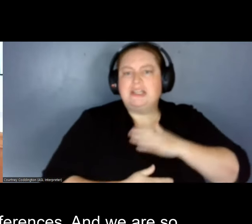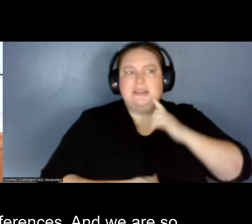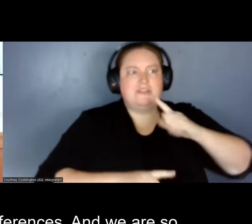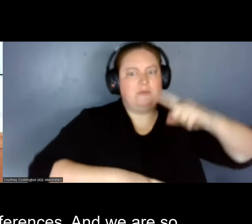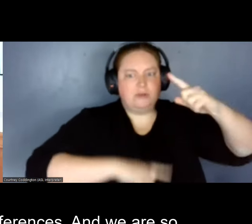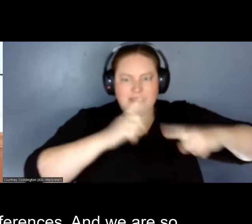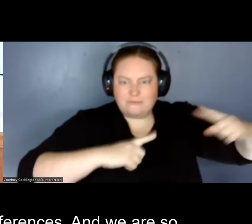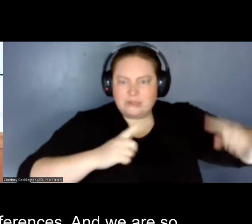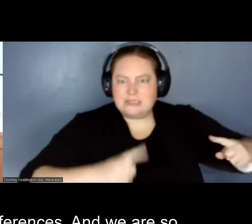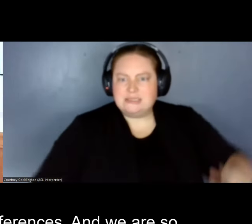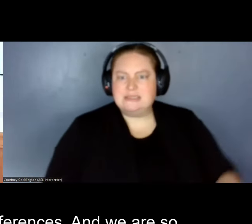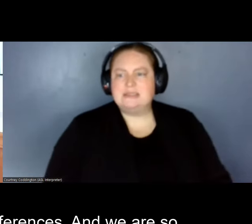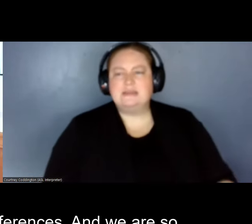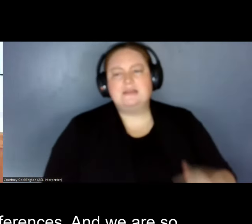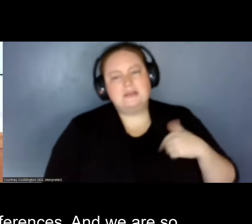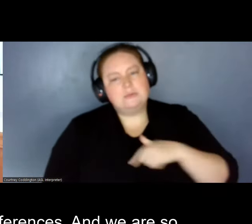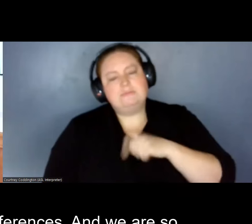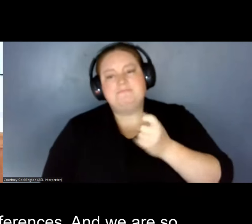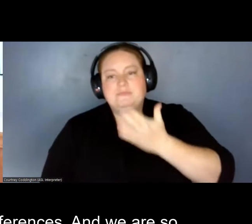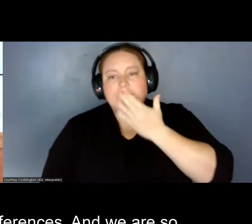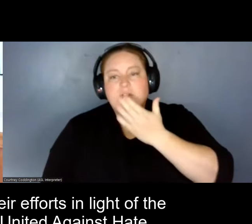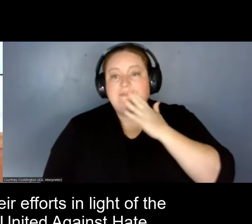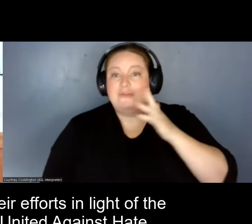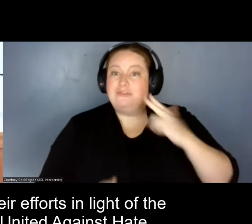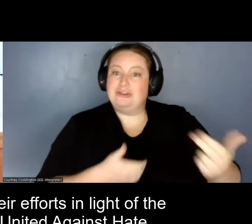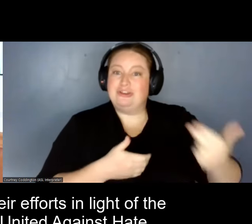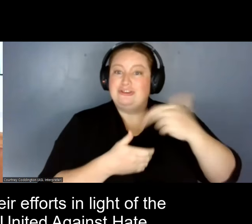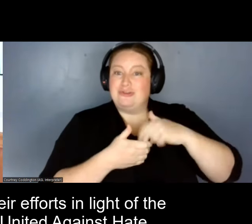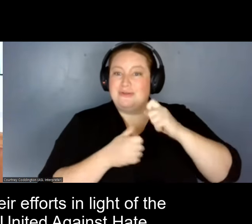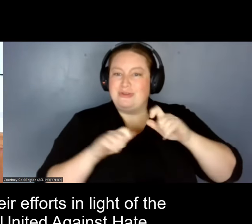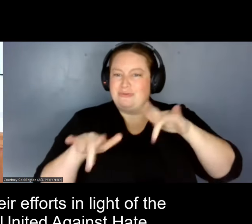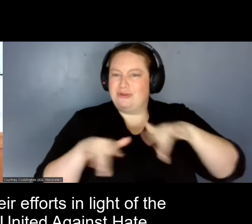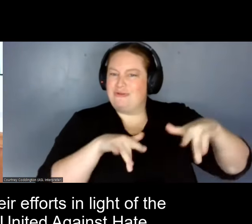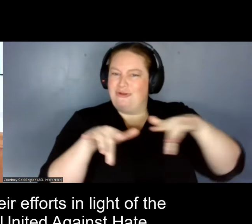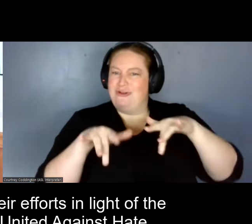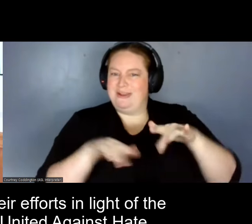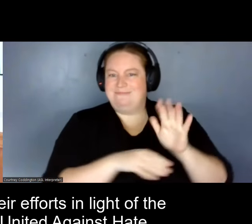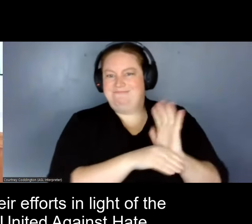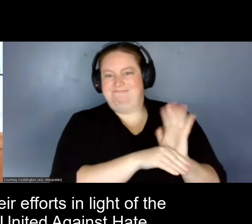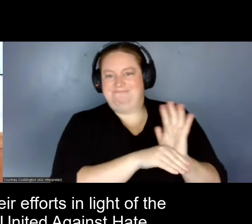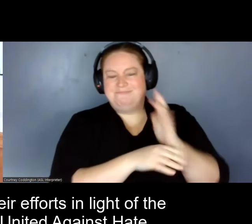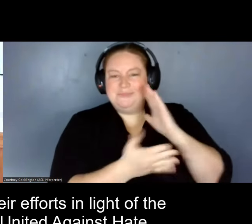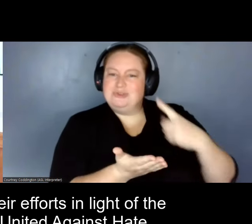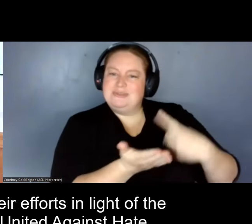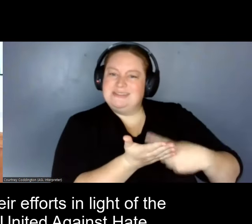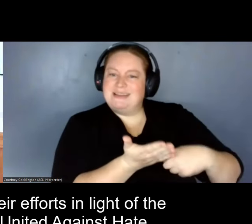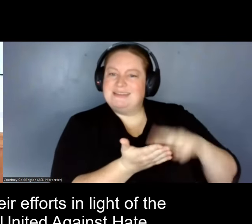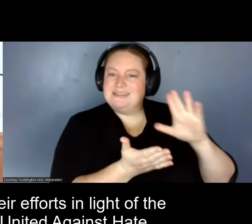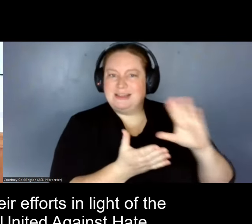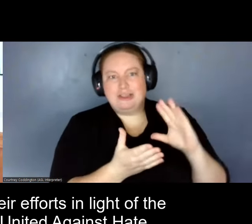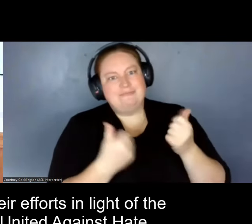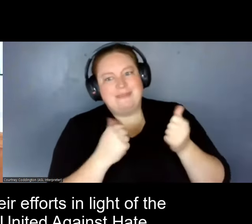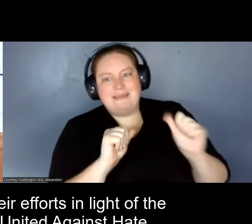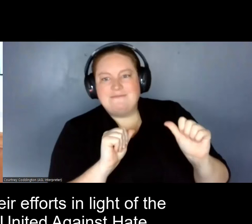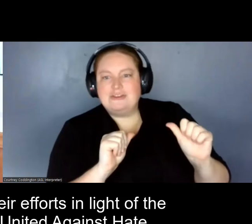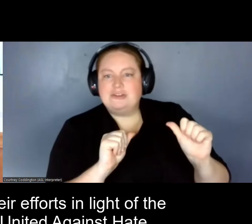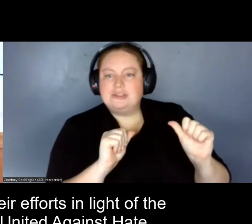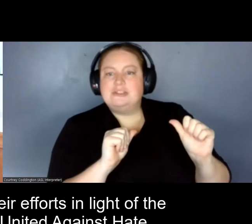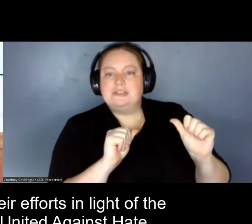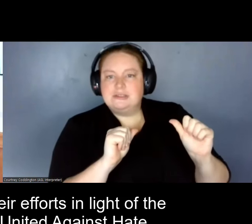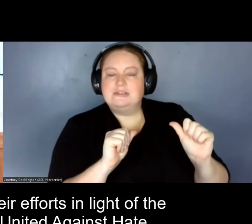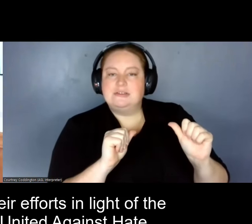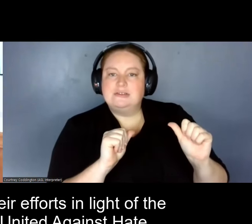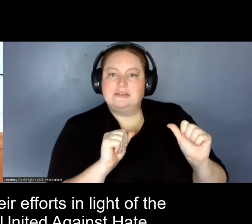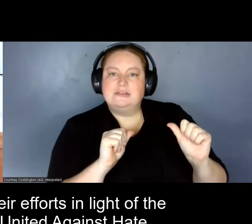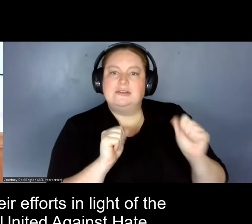so grateful that they could join us via recorded remarks to discuss their efforts in light of